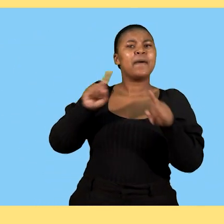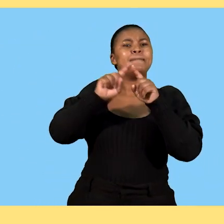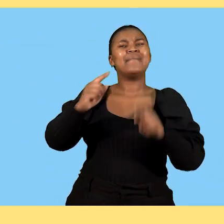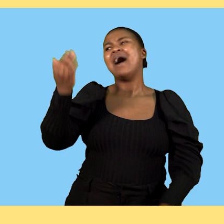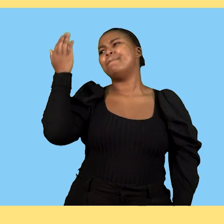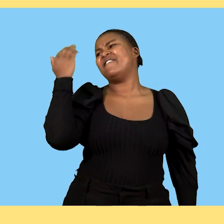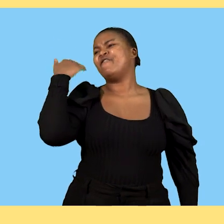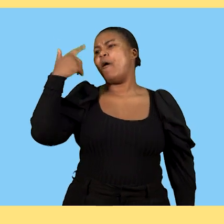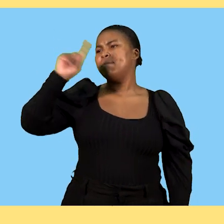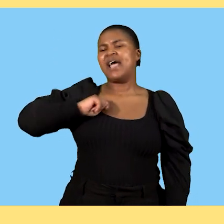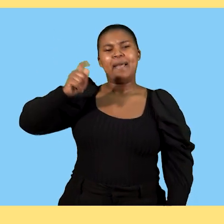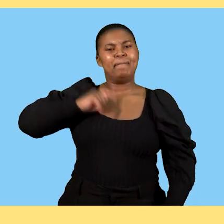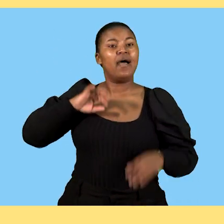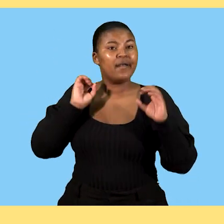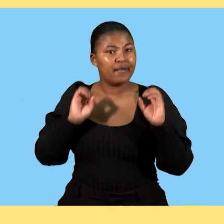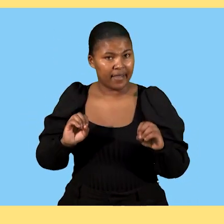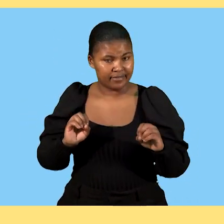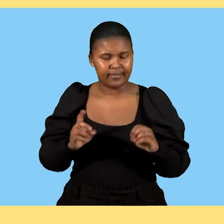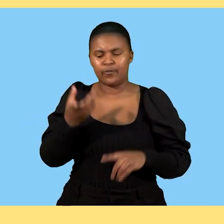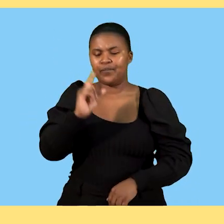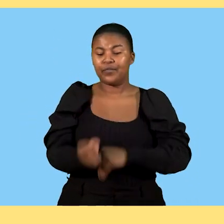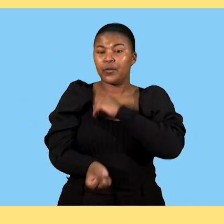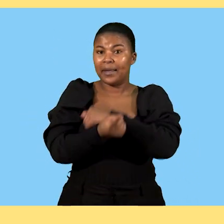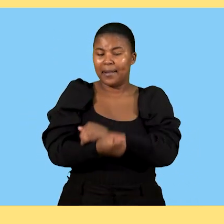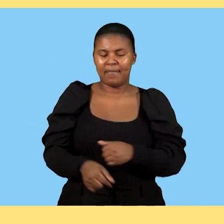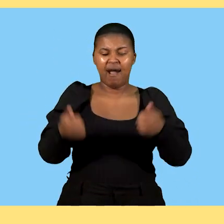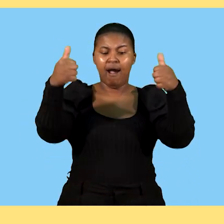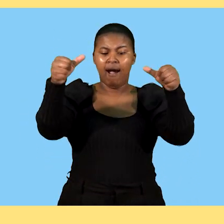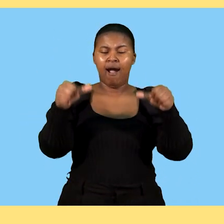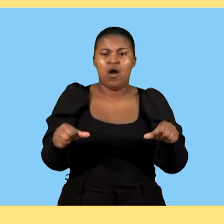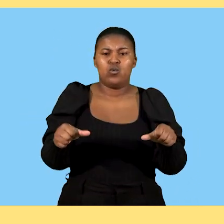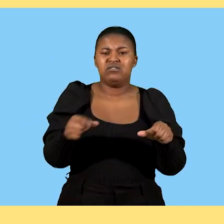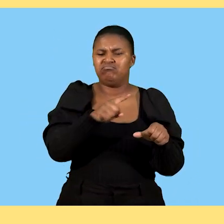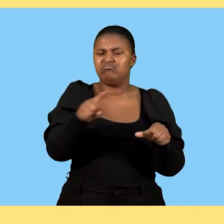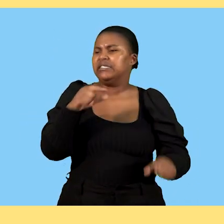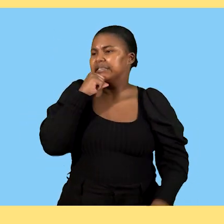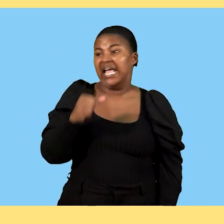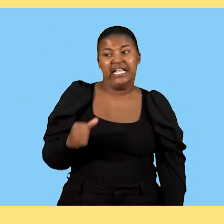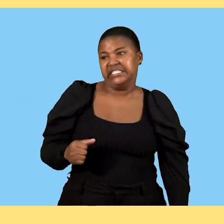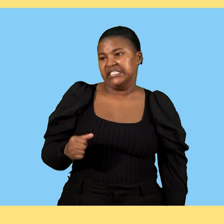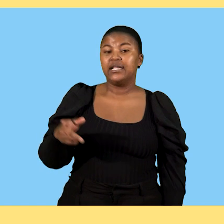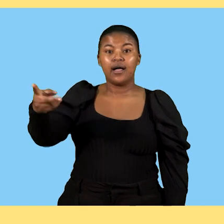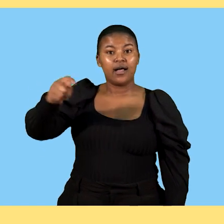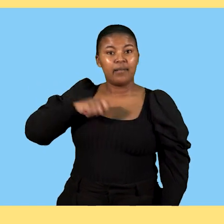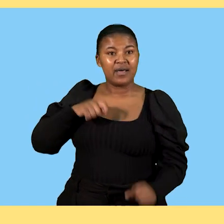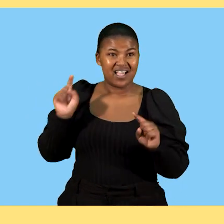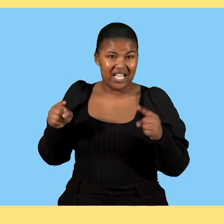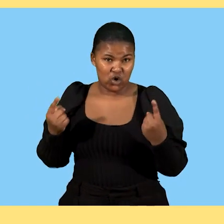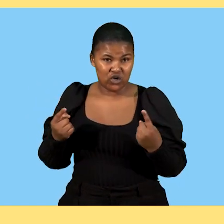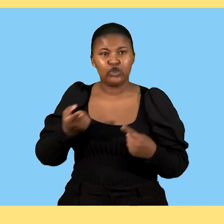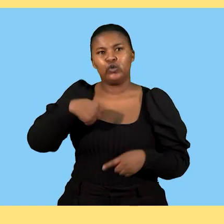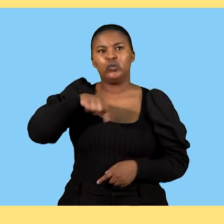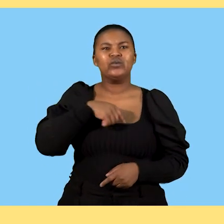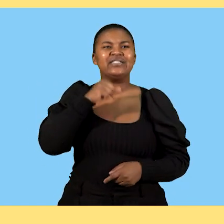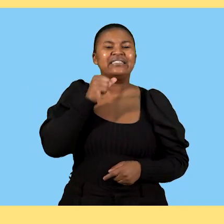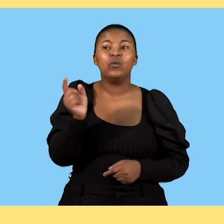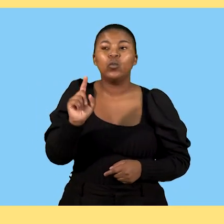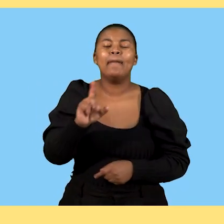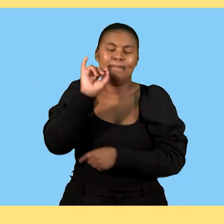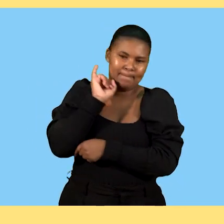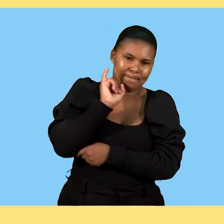previously. So, what happens is when an account is declared irrecoverable, we consider